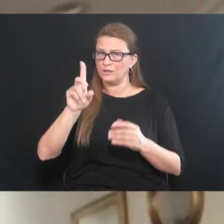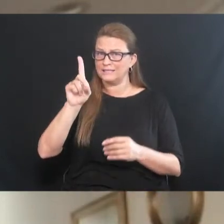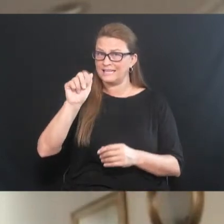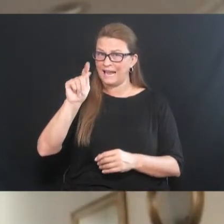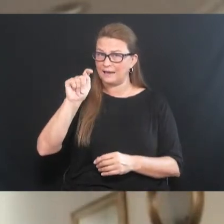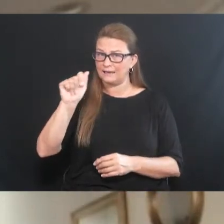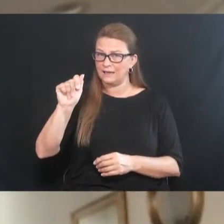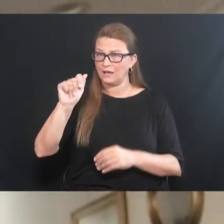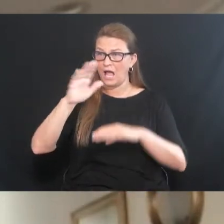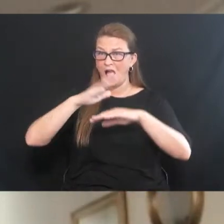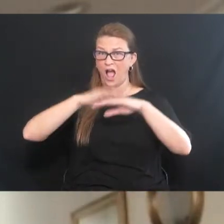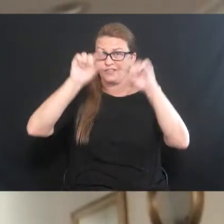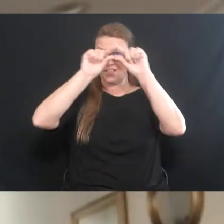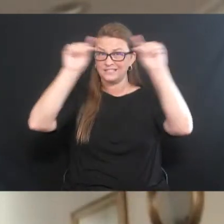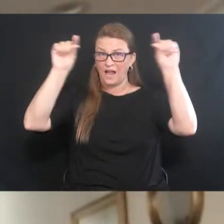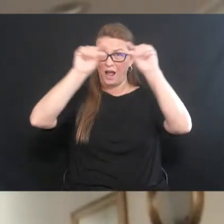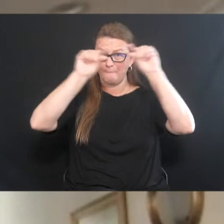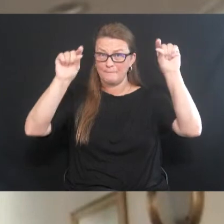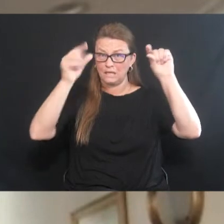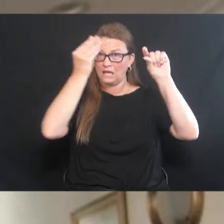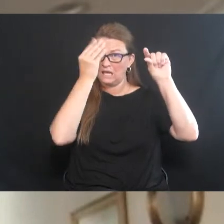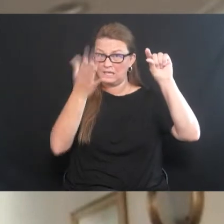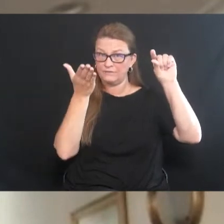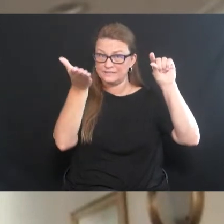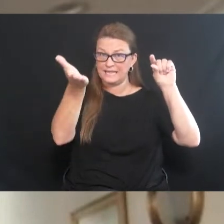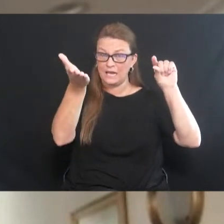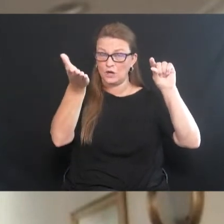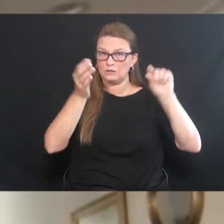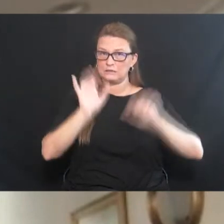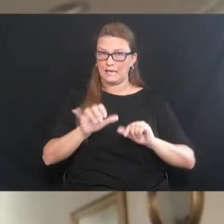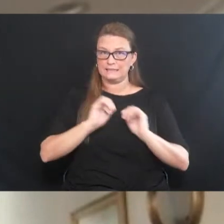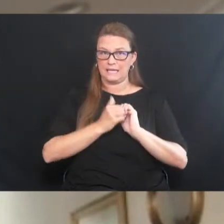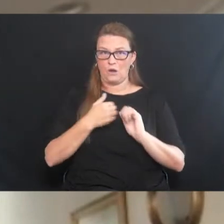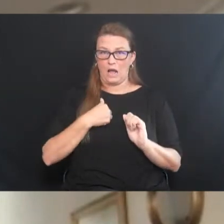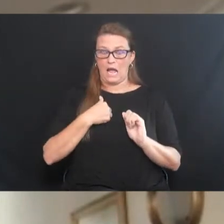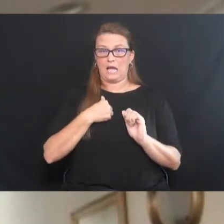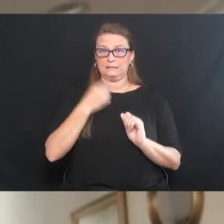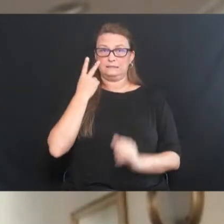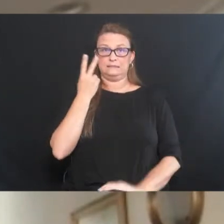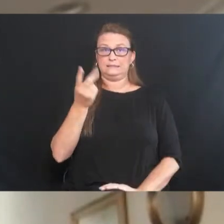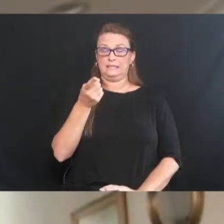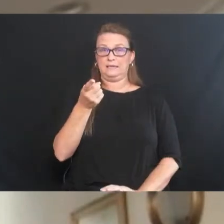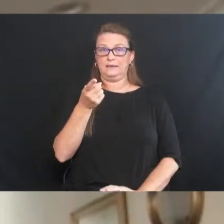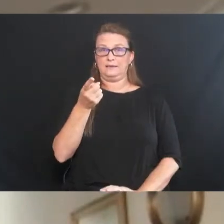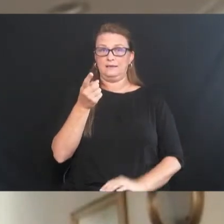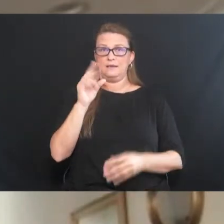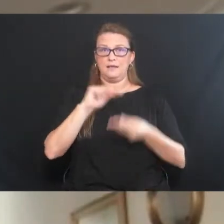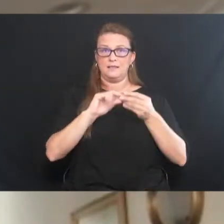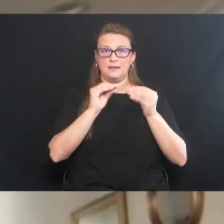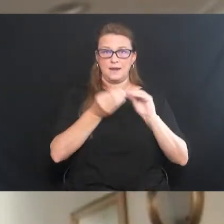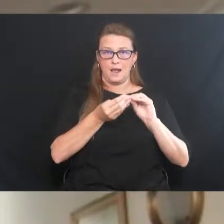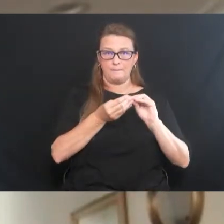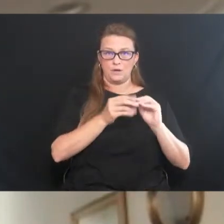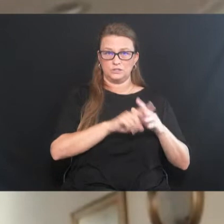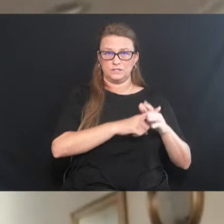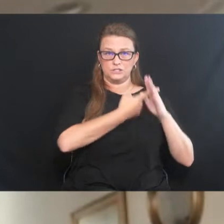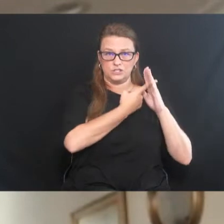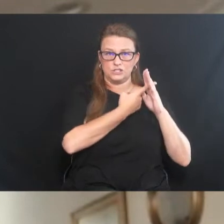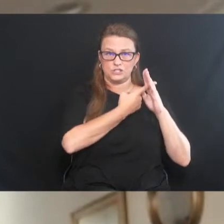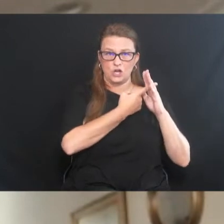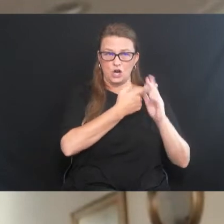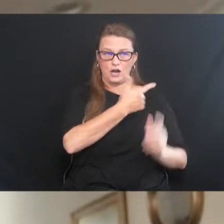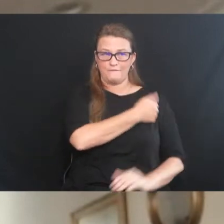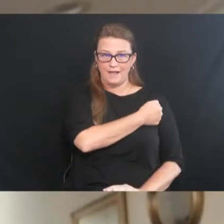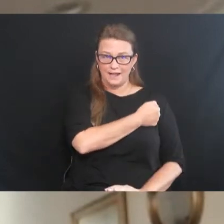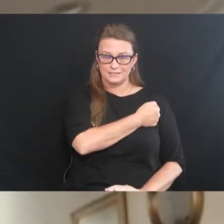top, it does give the data, at least that's how I'm interpreting it, from the number of cases since the start of the vaccination